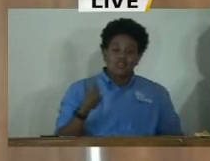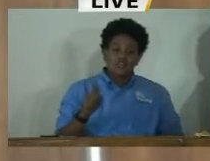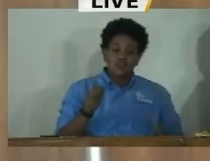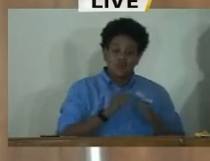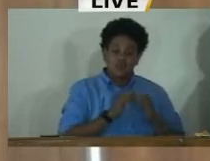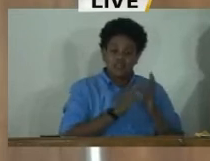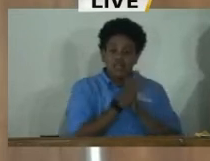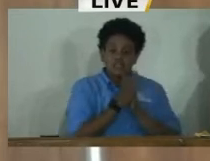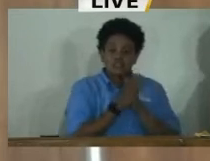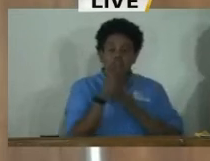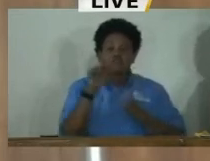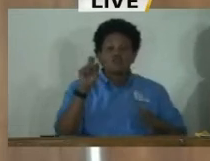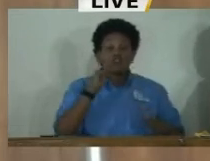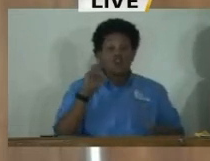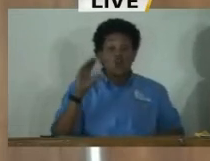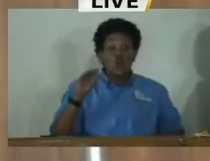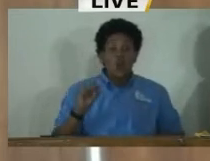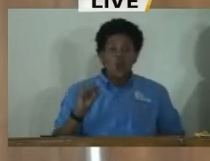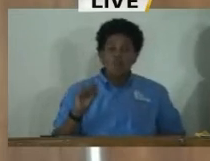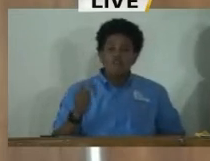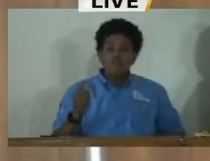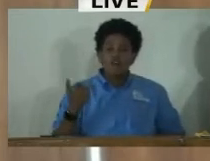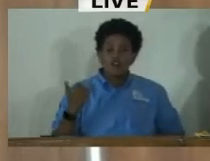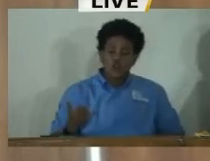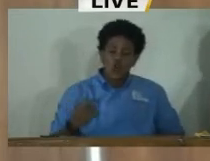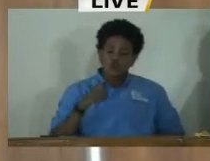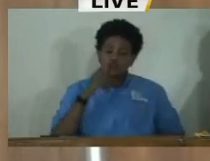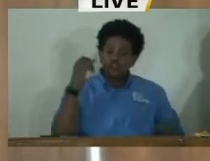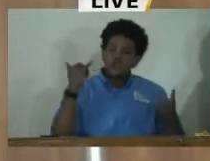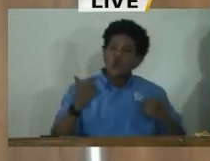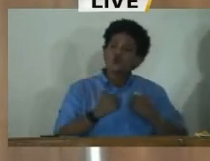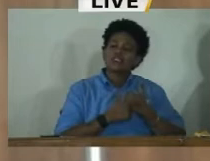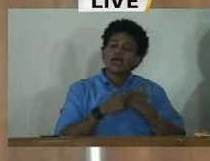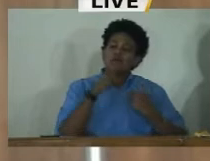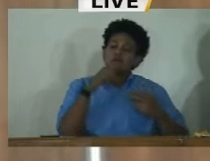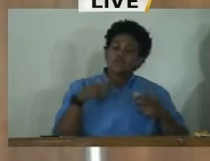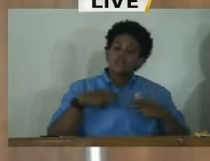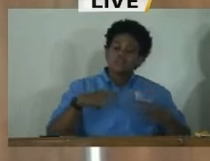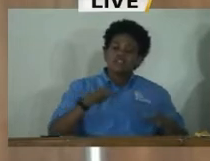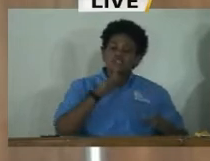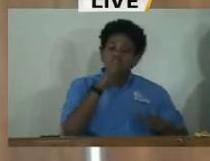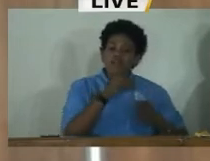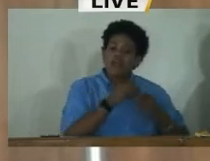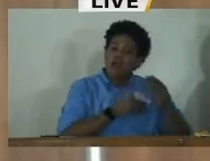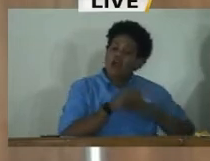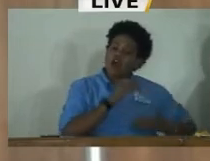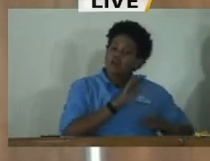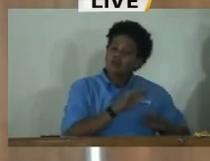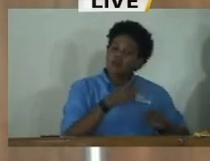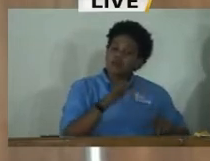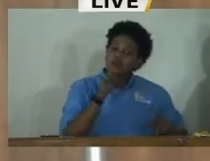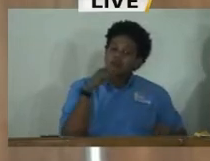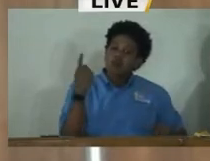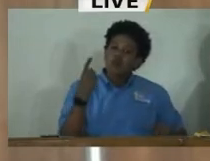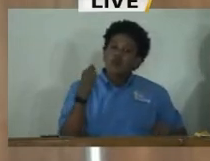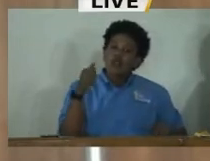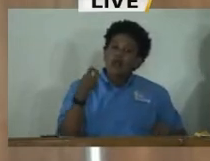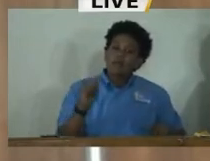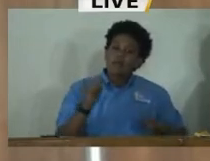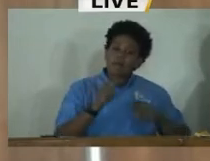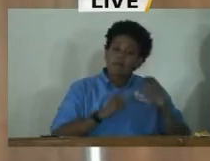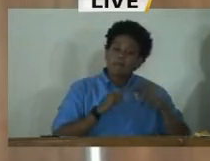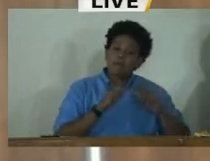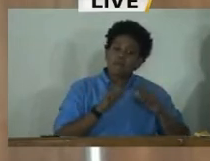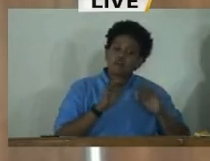With interest rates at all-time lows, Prime Minister, it is now time to invest in the real economy. not just apartment buildings, but in